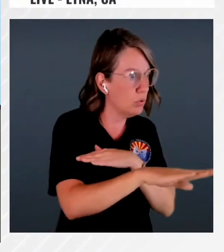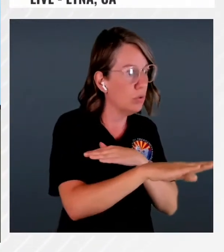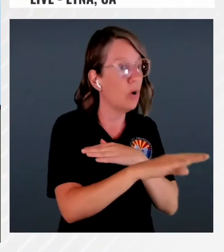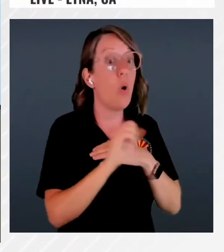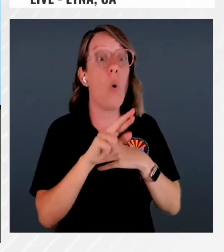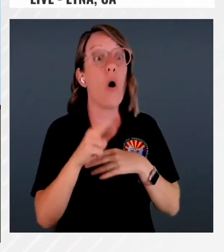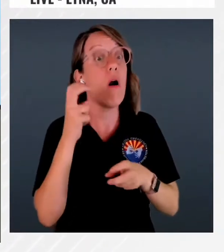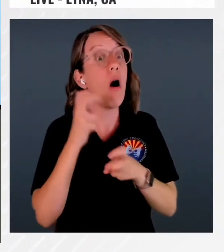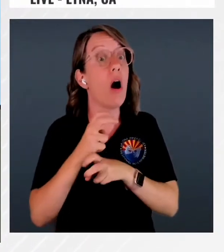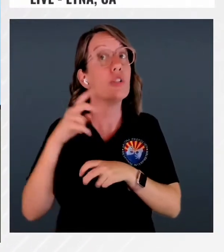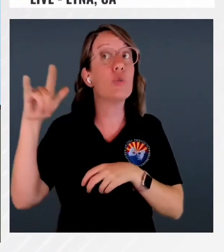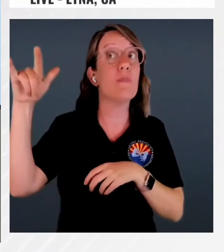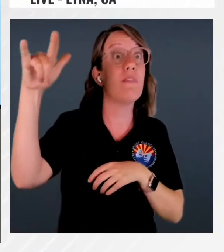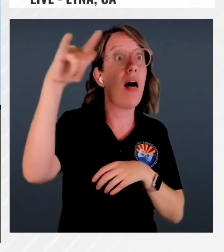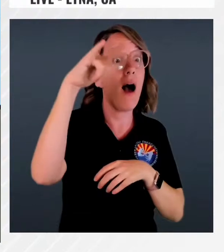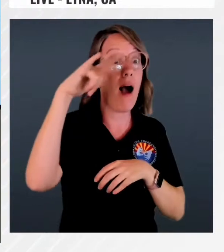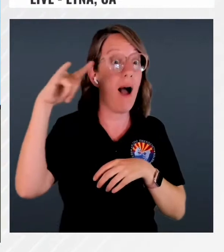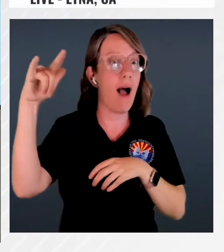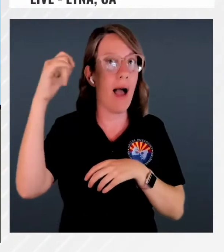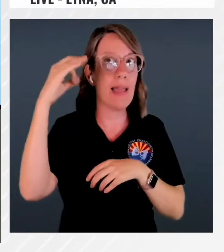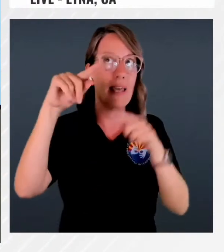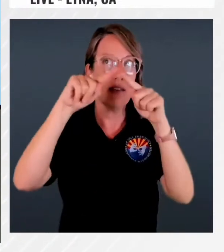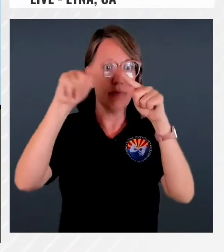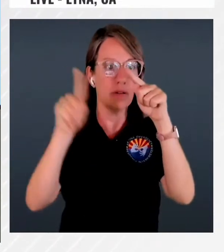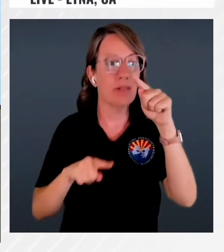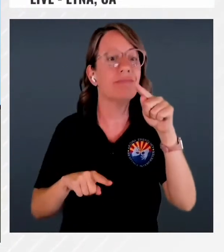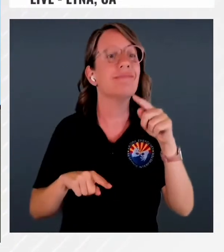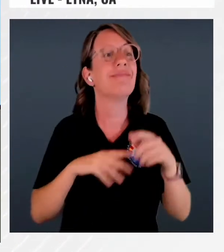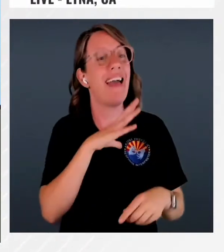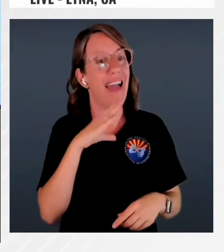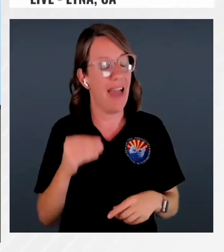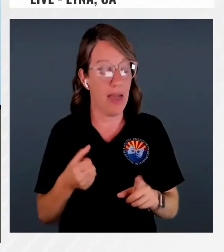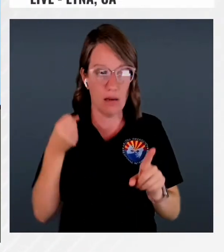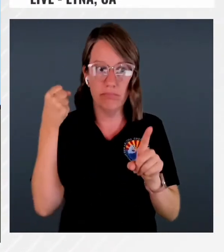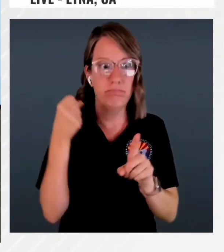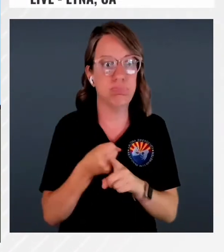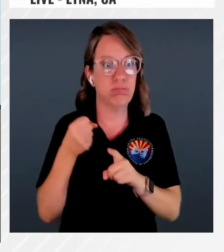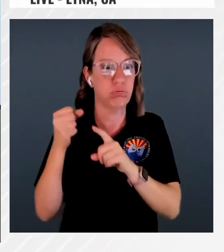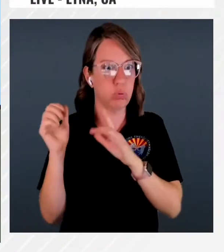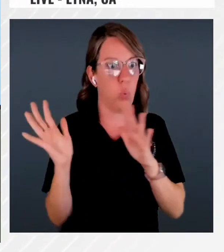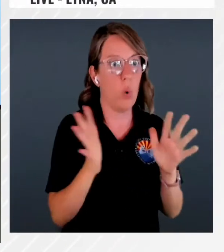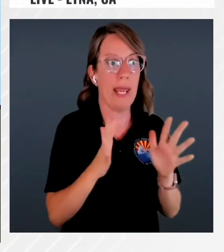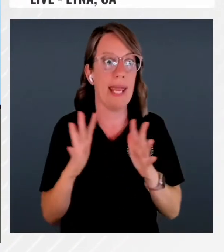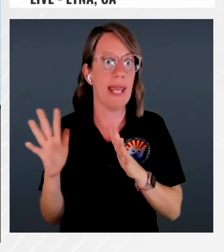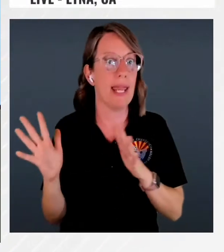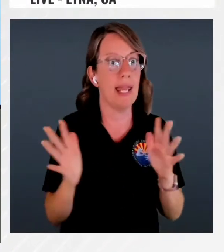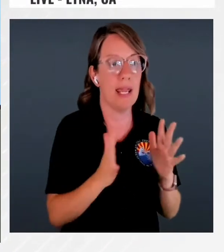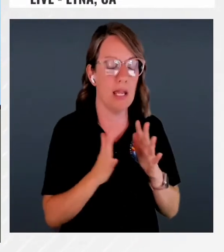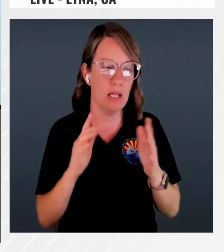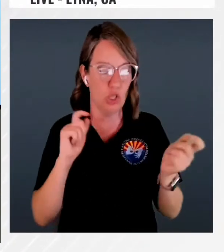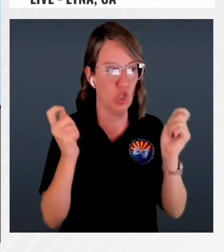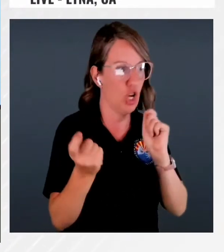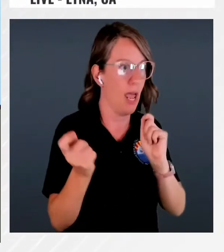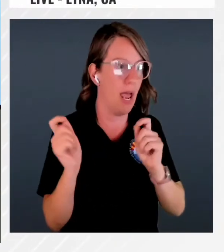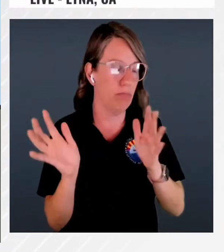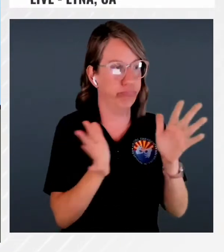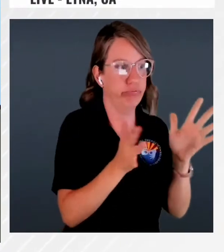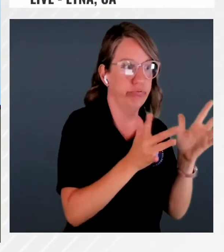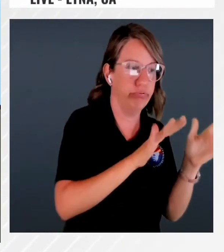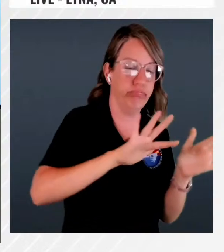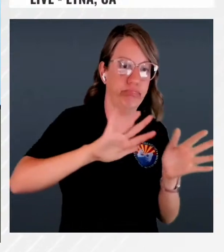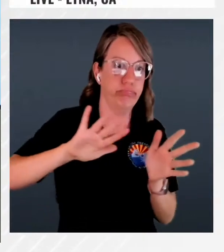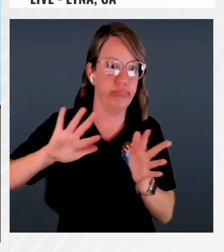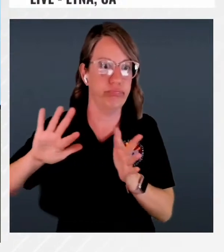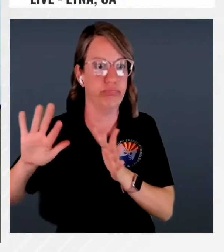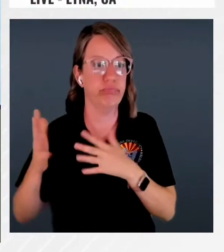well as outflow winds. There have been some of those gusty and erratic outflow winds observed as well. So there have been challenges, but the